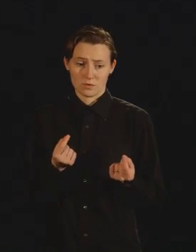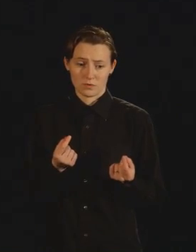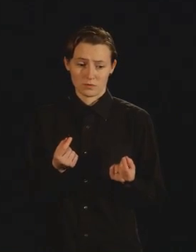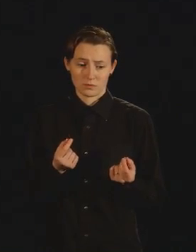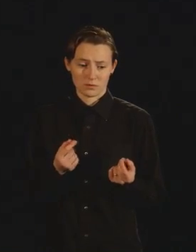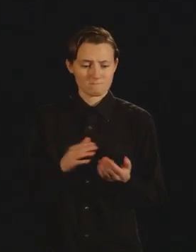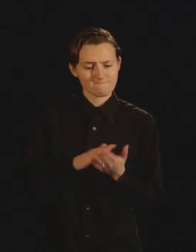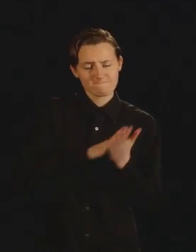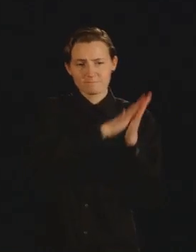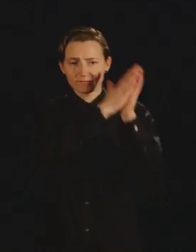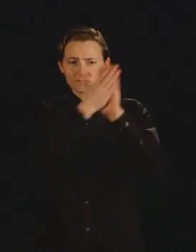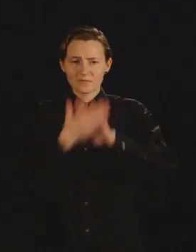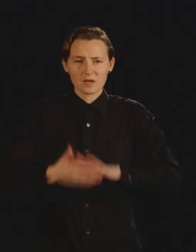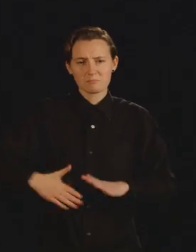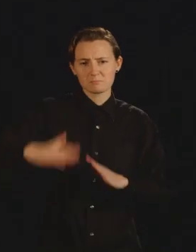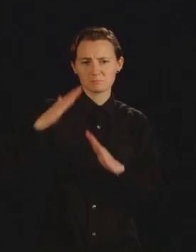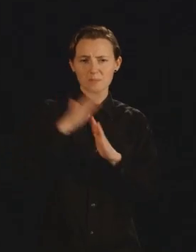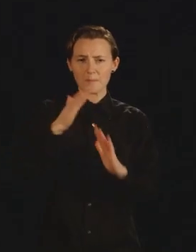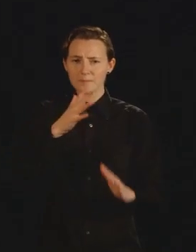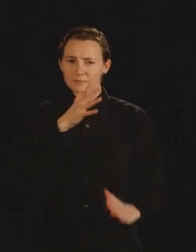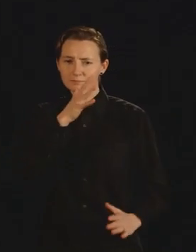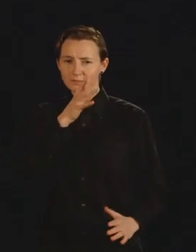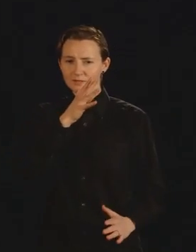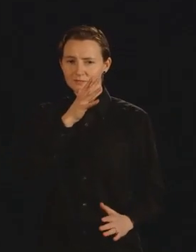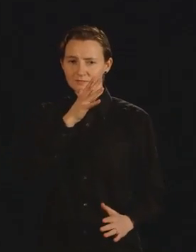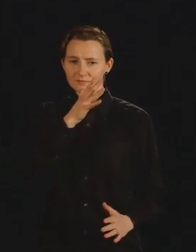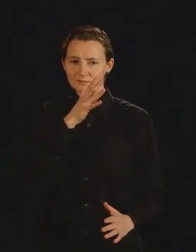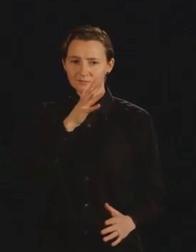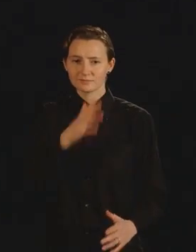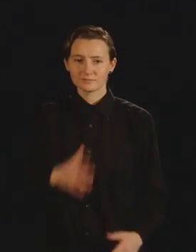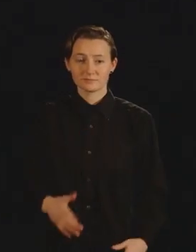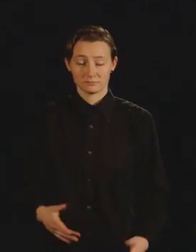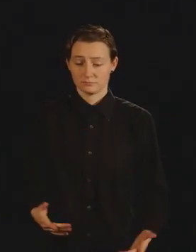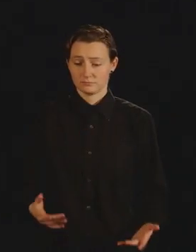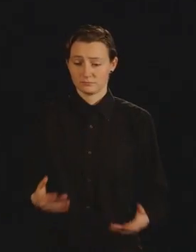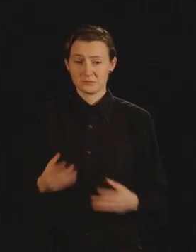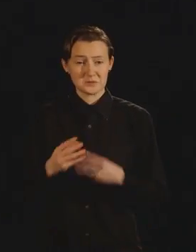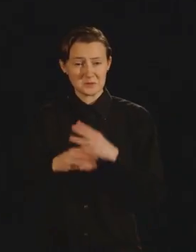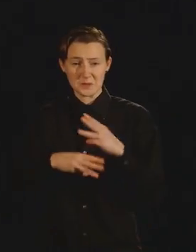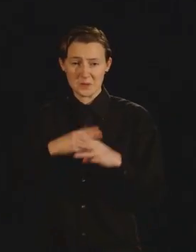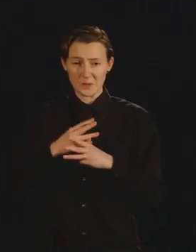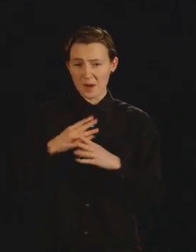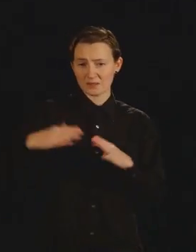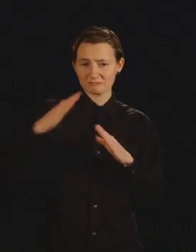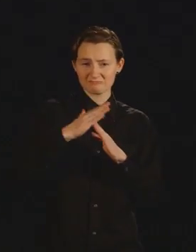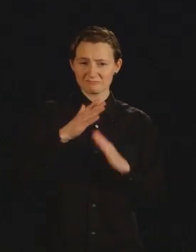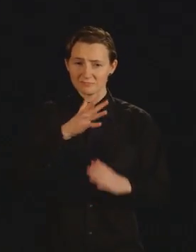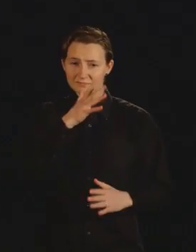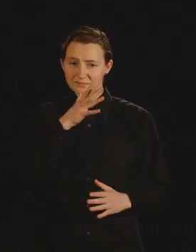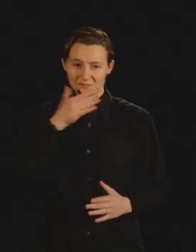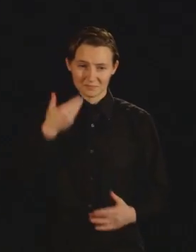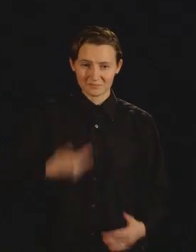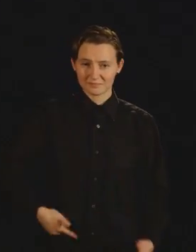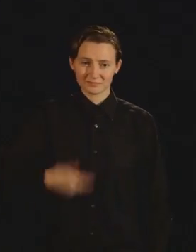So what I tried to do is to become the best mother that ever existed on this earth.